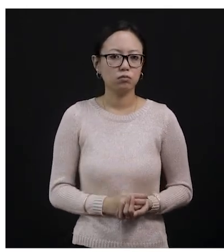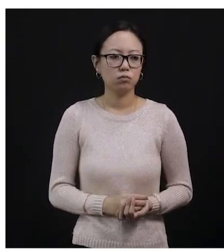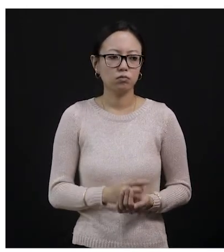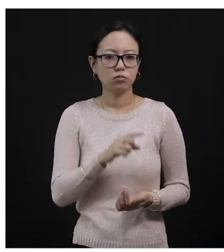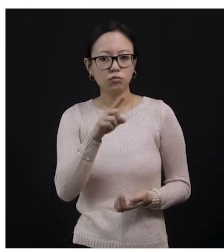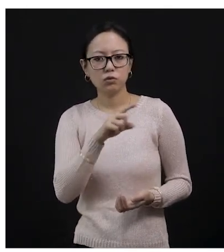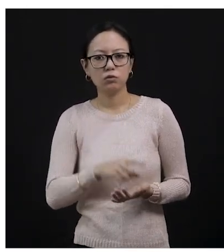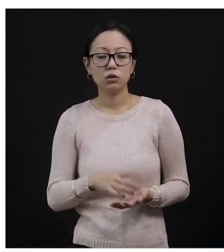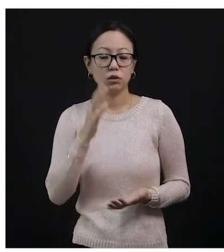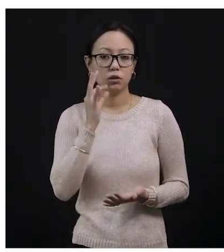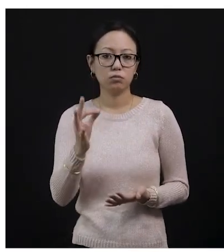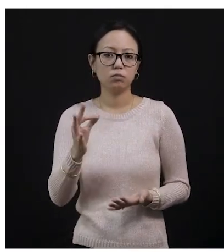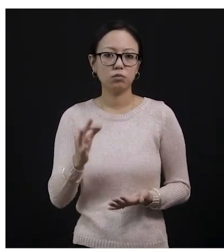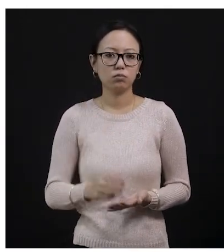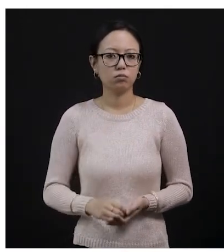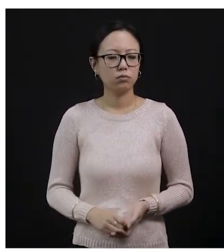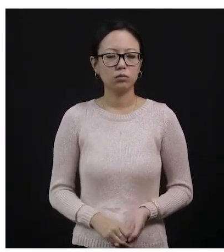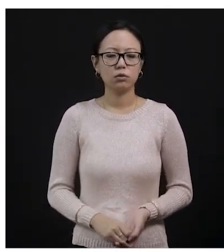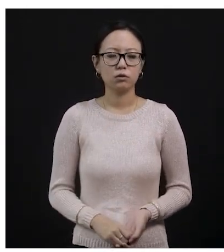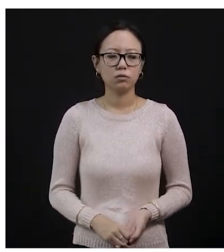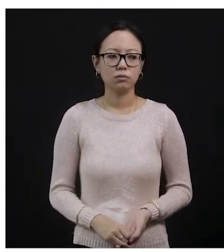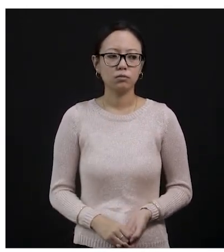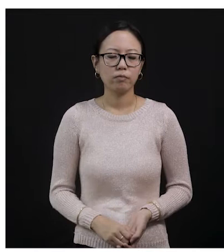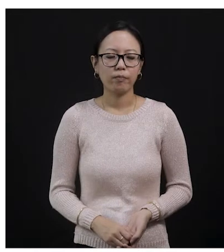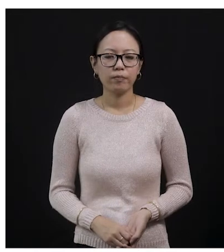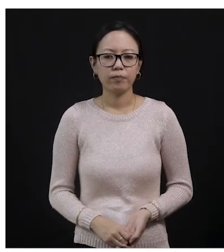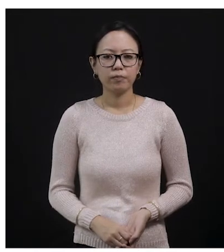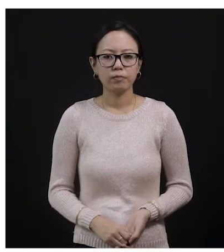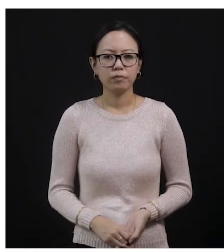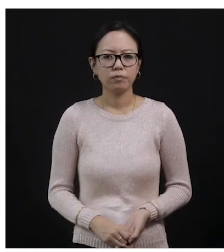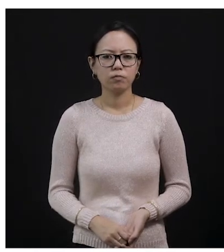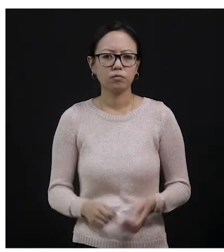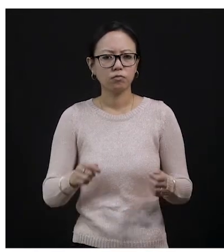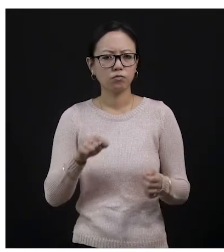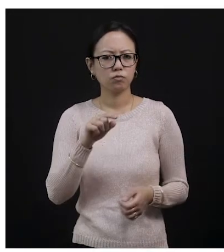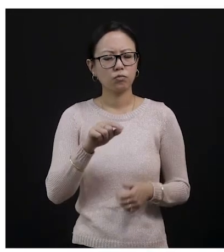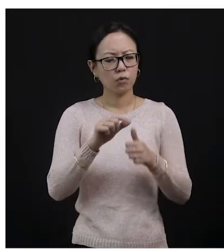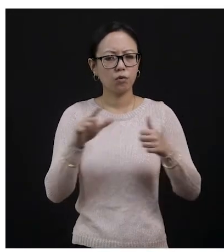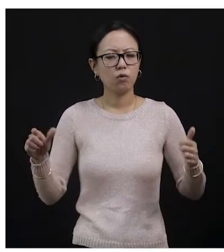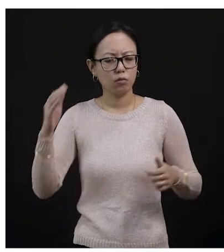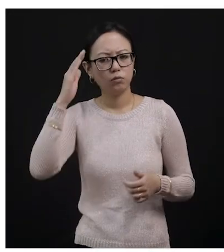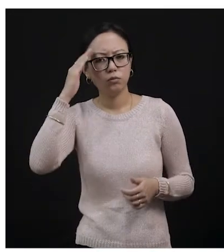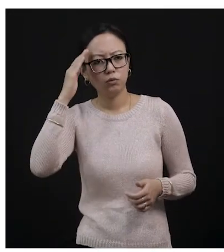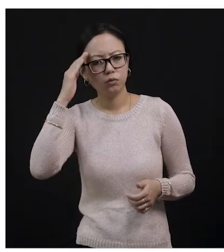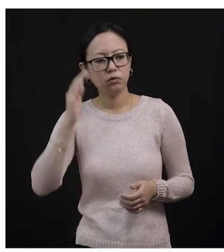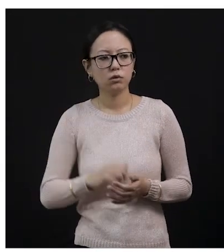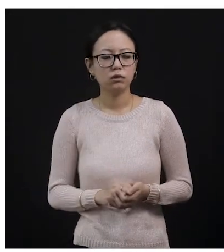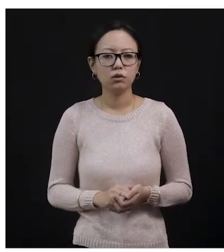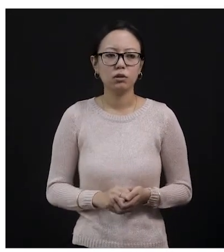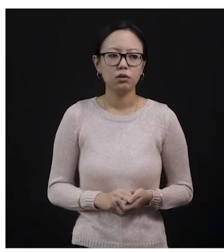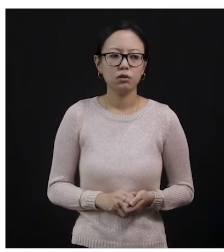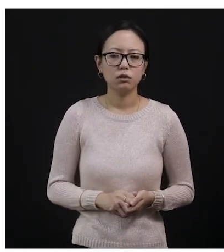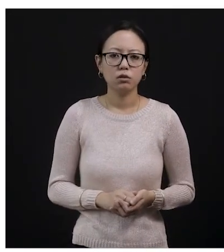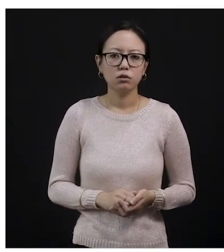this photosynthesis. Now let us see. Now we know that the plants, they need